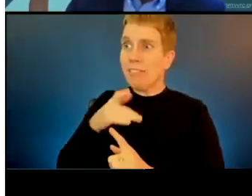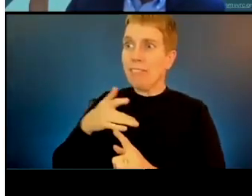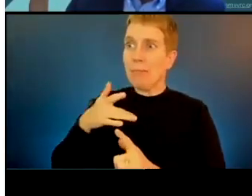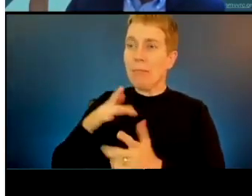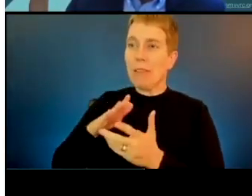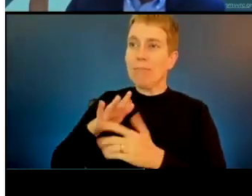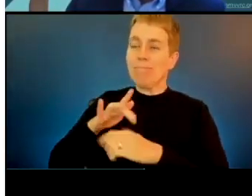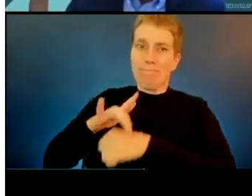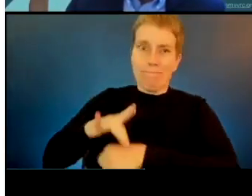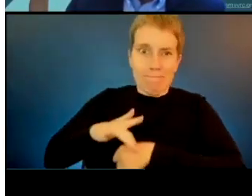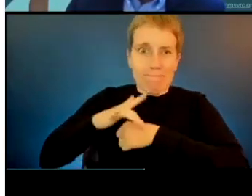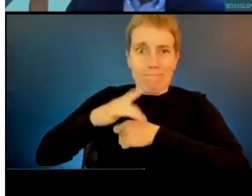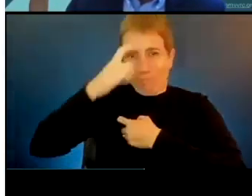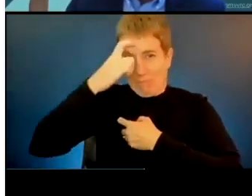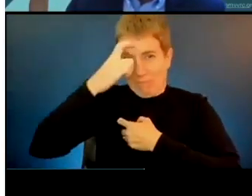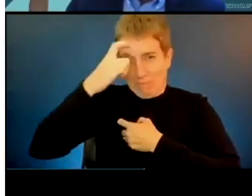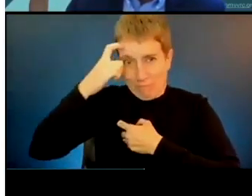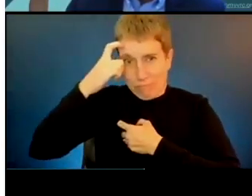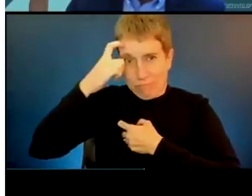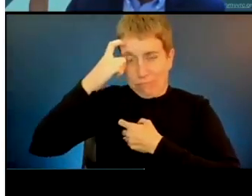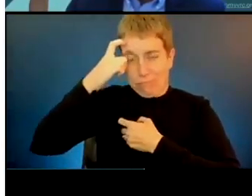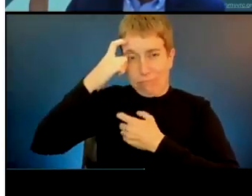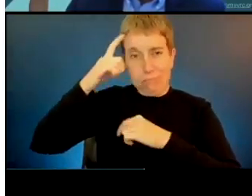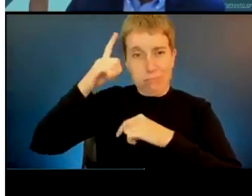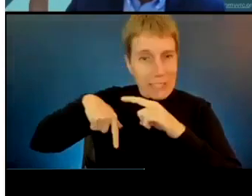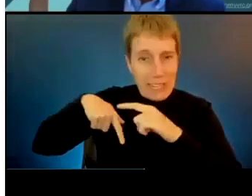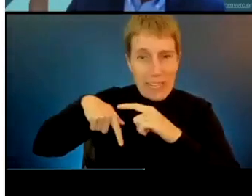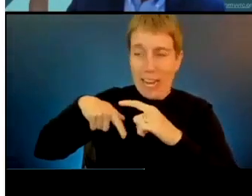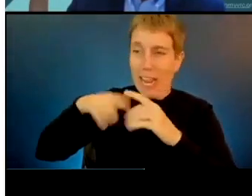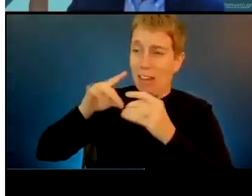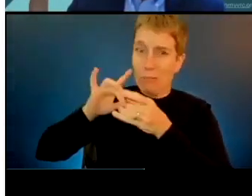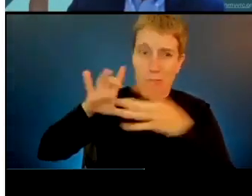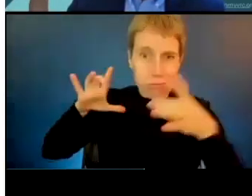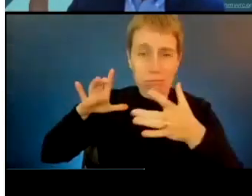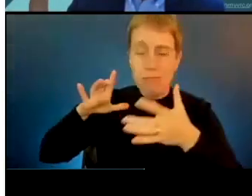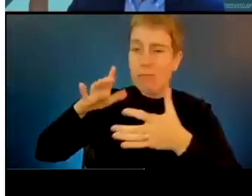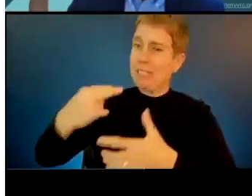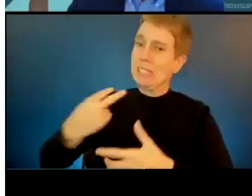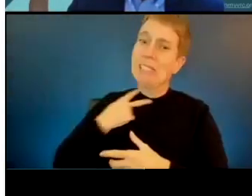be susceptible to trauma cues that bring up negative emotions?